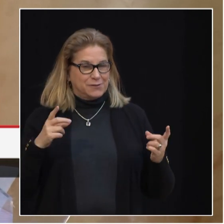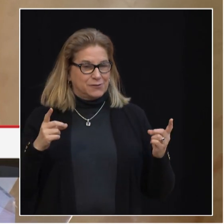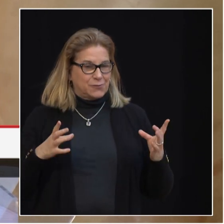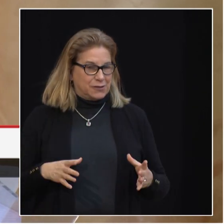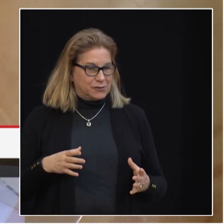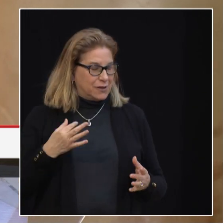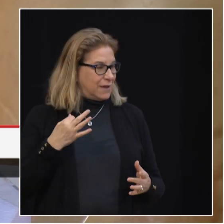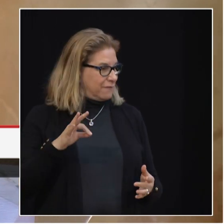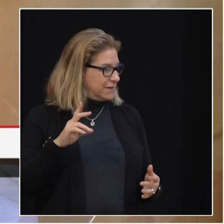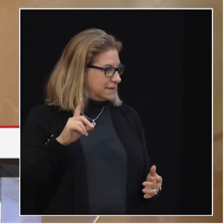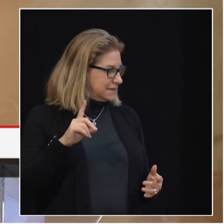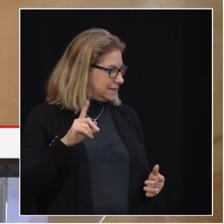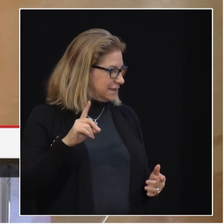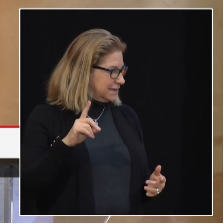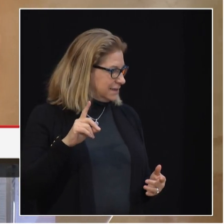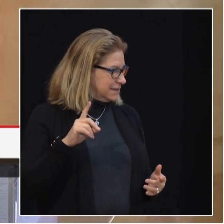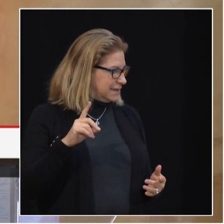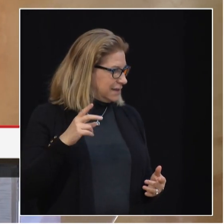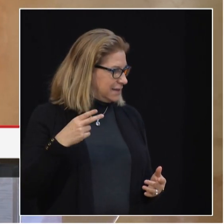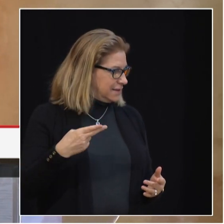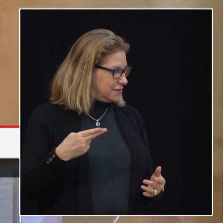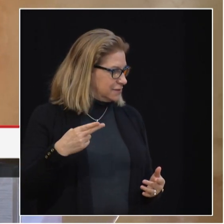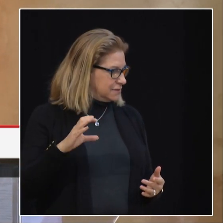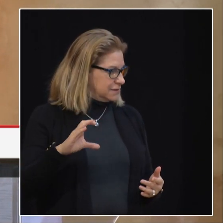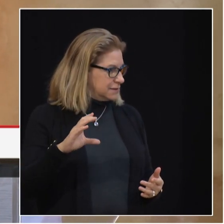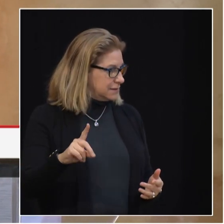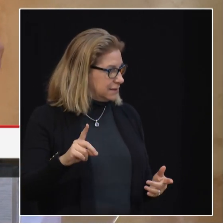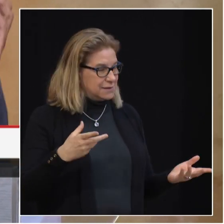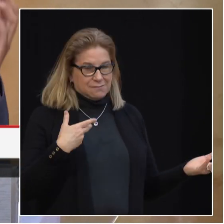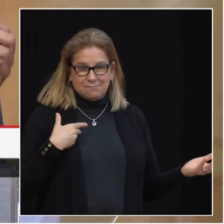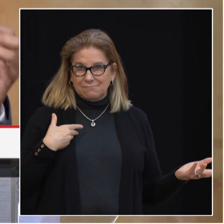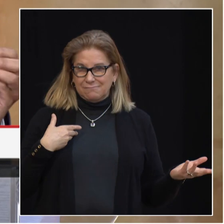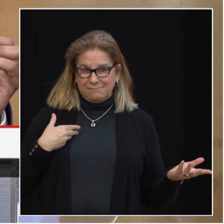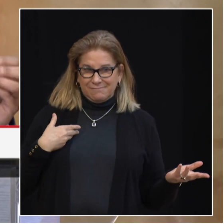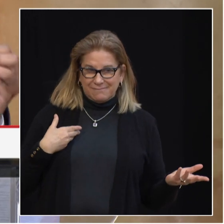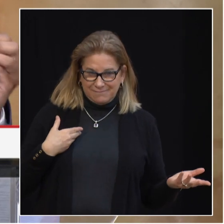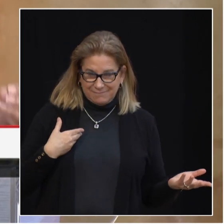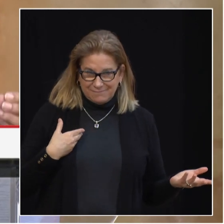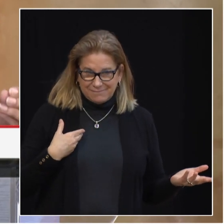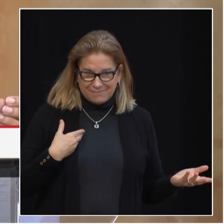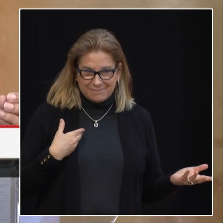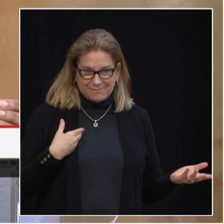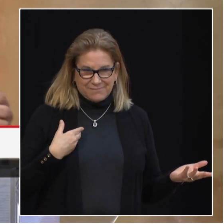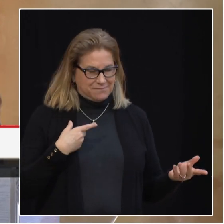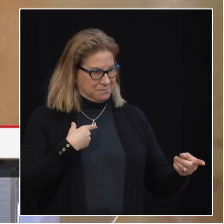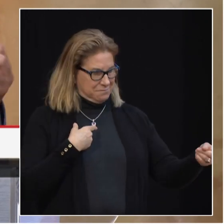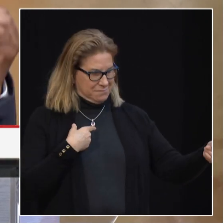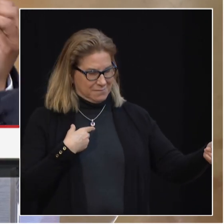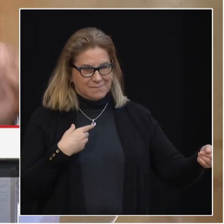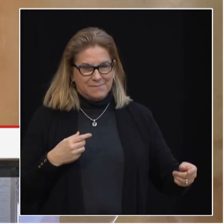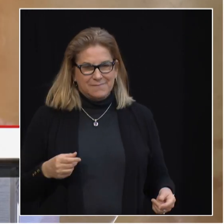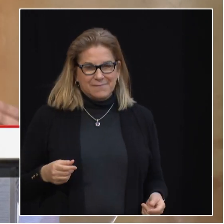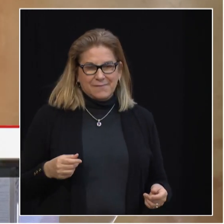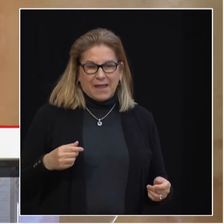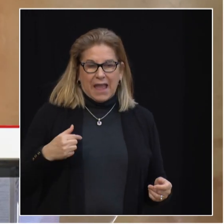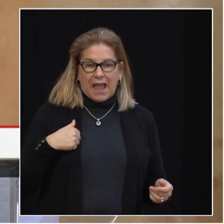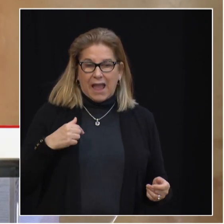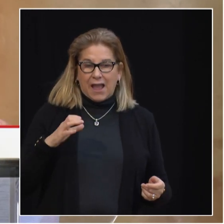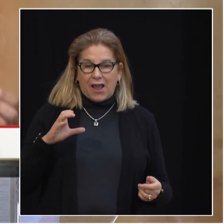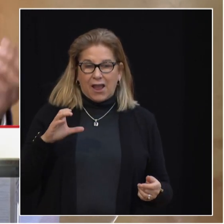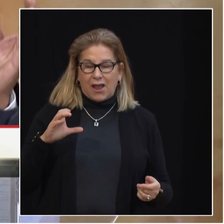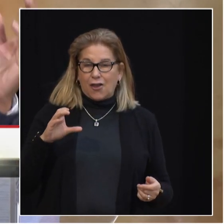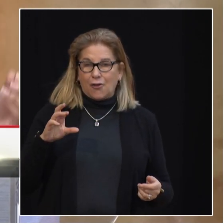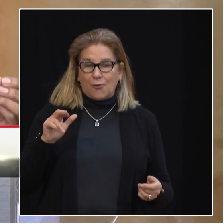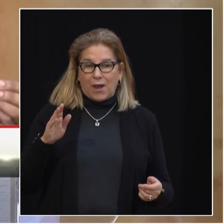I want to give a shout out to Kitchen Savage. Their crab cake egg rolls are